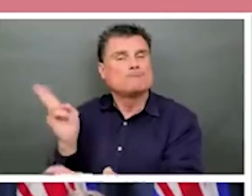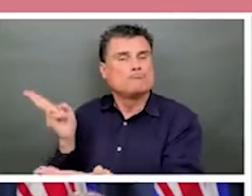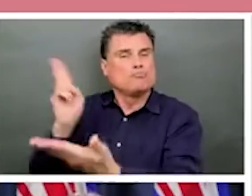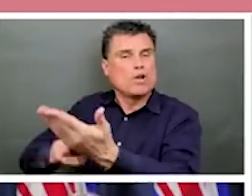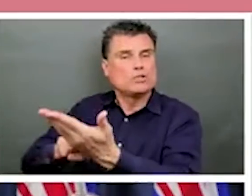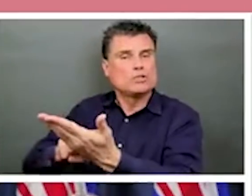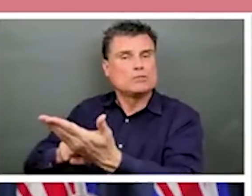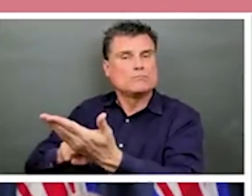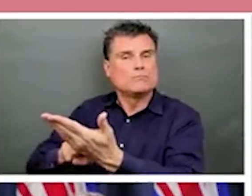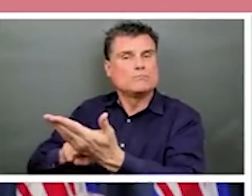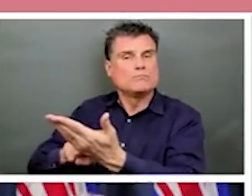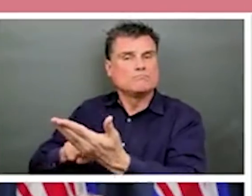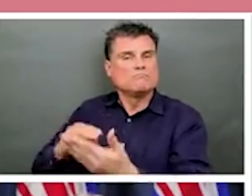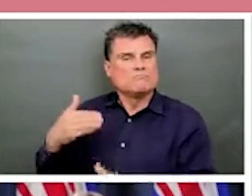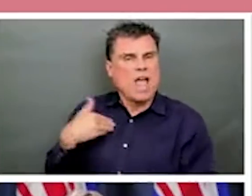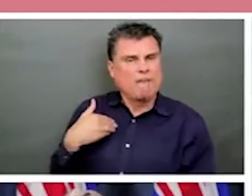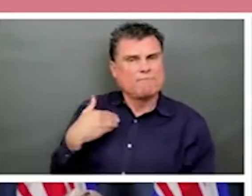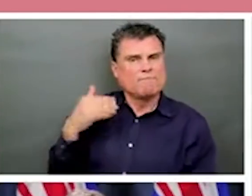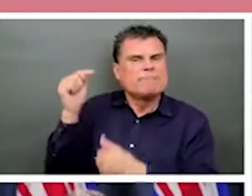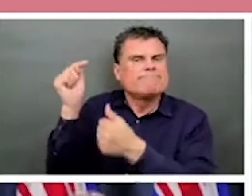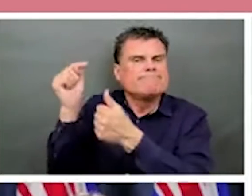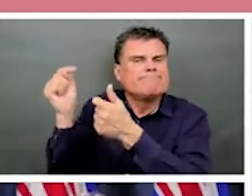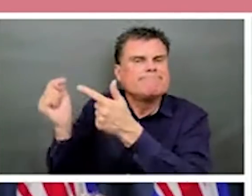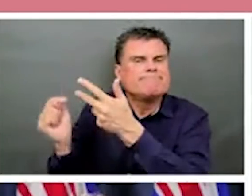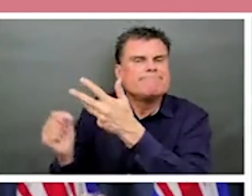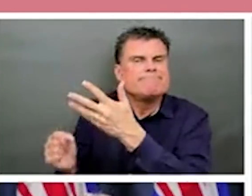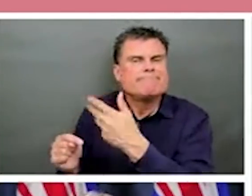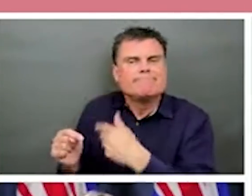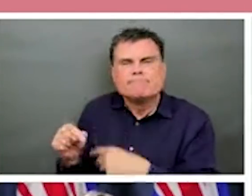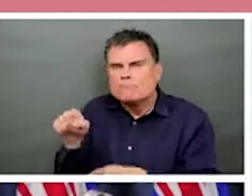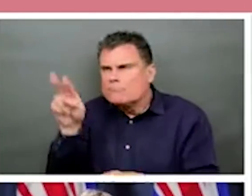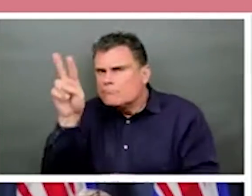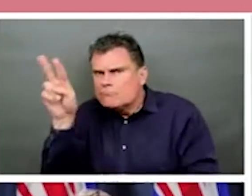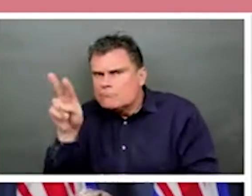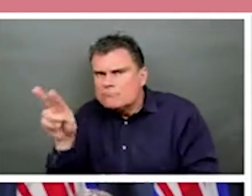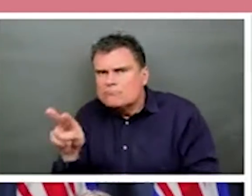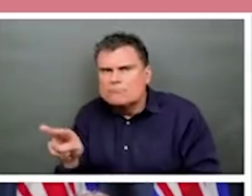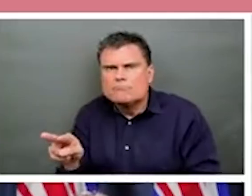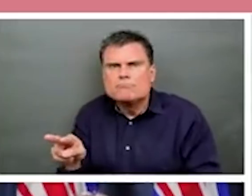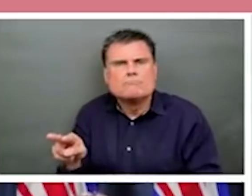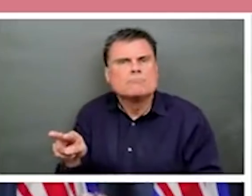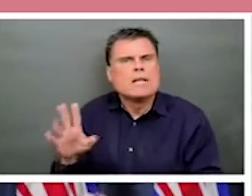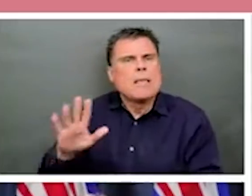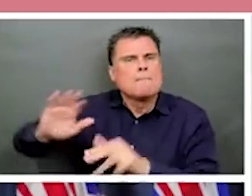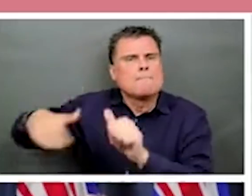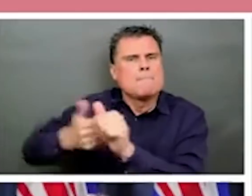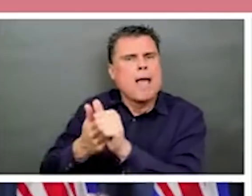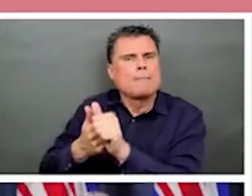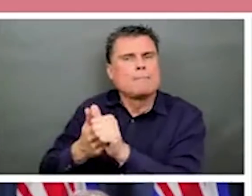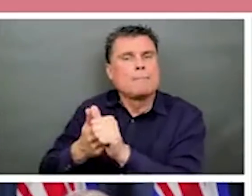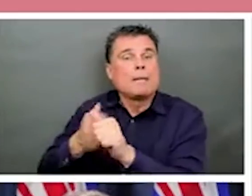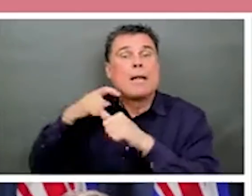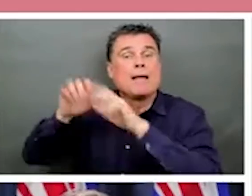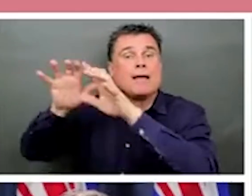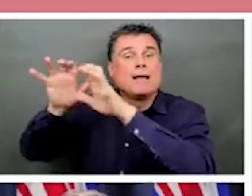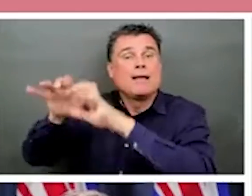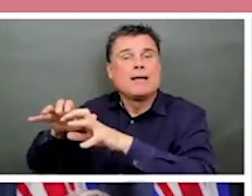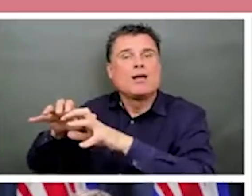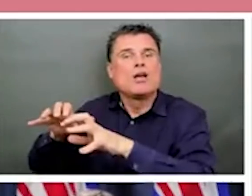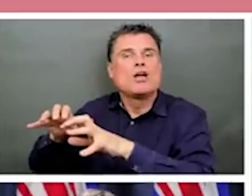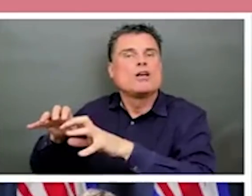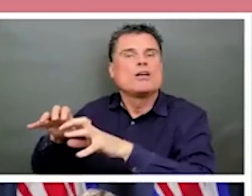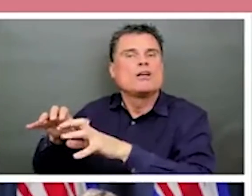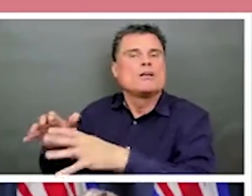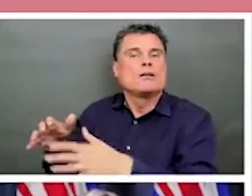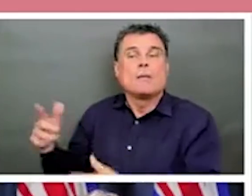it doesn't collapse under the enthusiasm of the remaining people to be vaccinated coming in. It will then allow